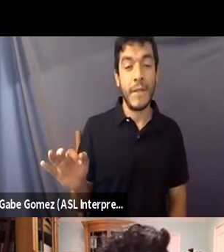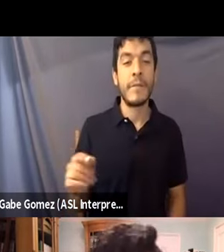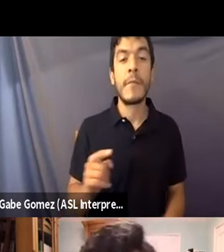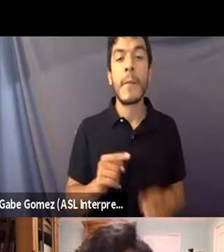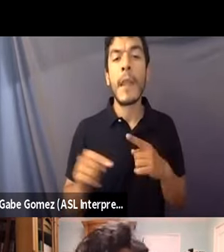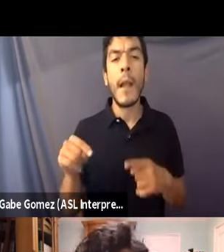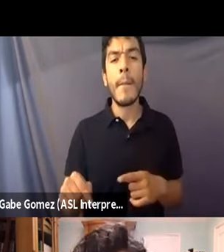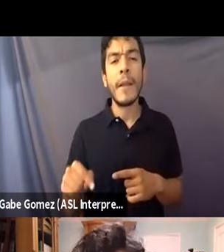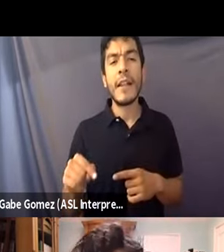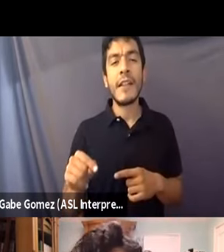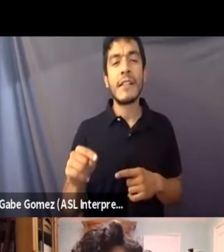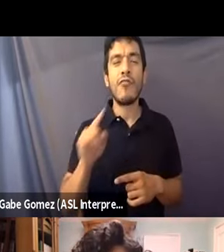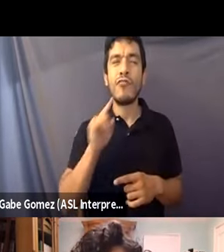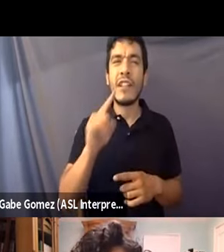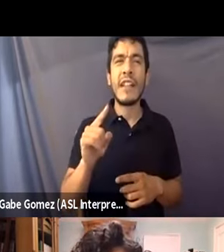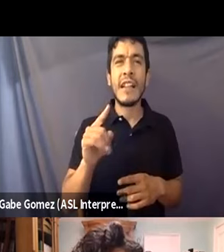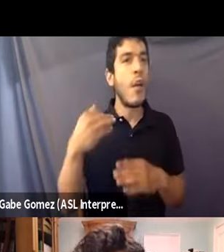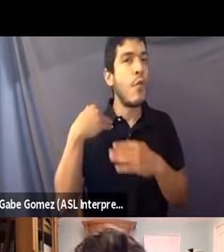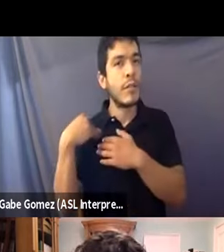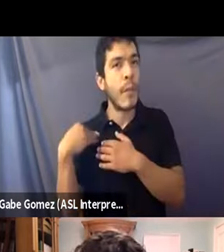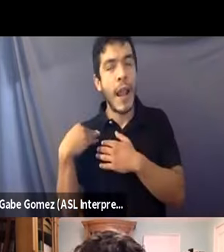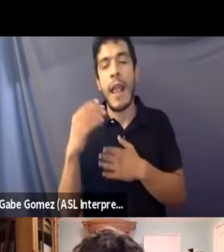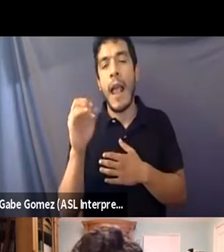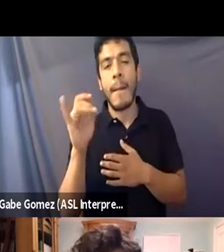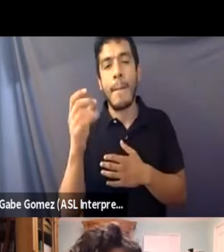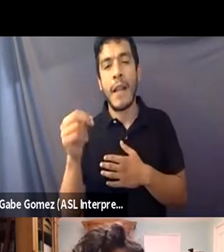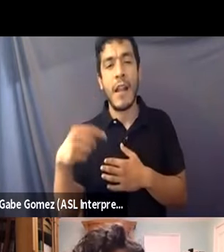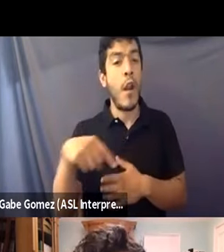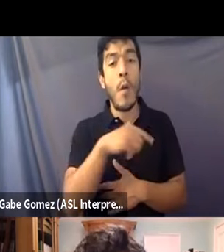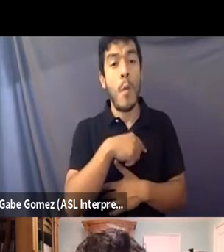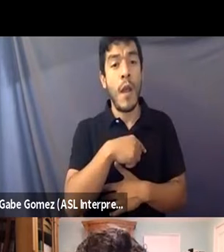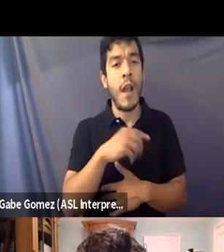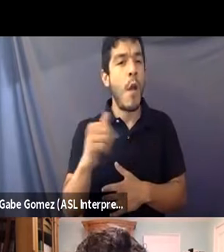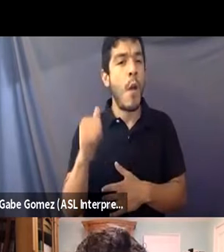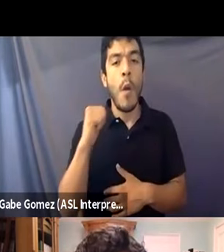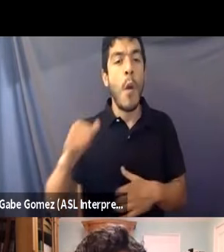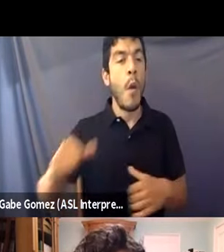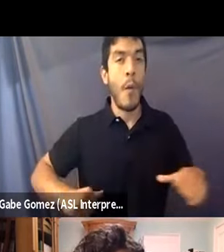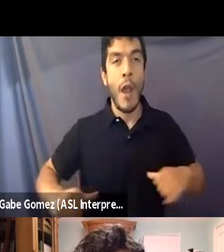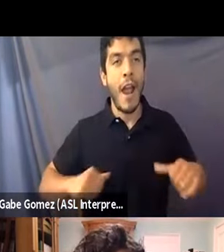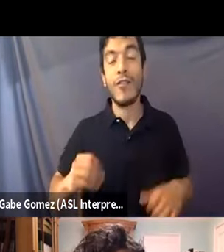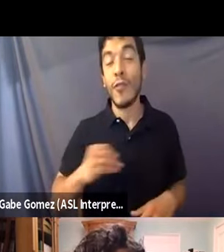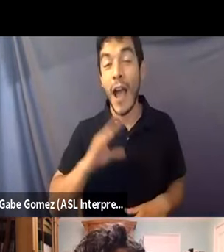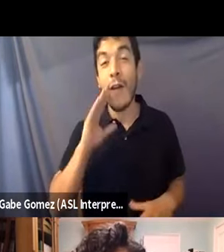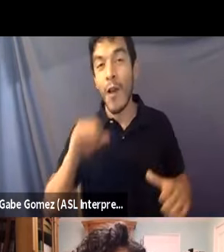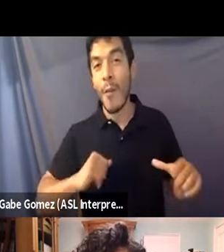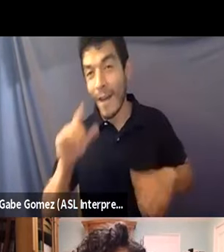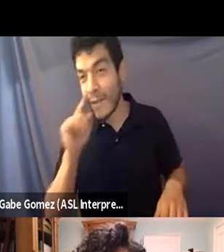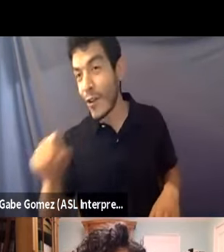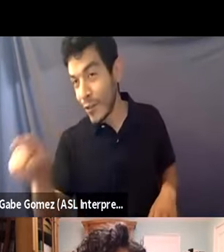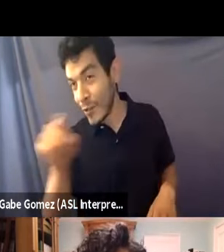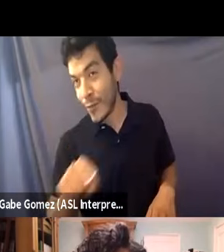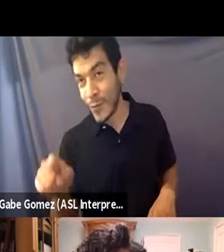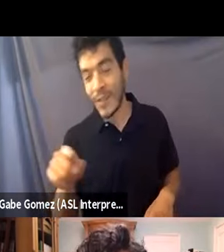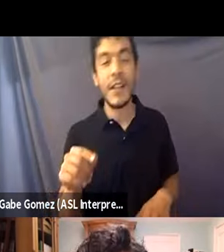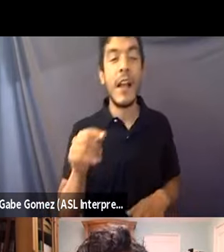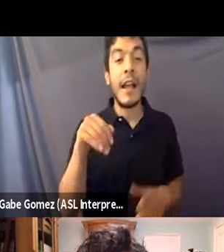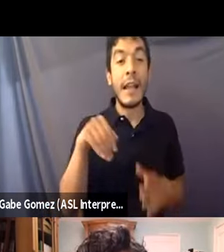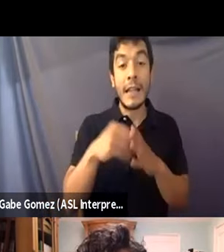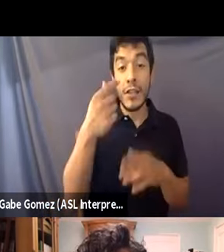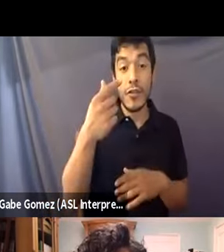accountability campaign, listen, we have, and you won't brag on yourself, so I will, right, that in Georgia,